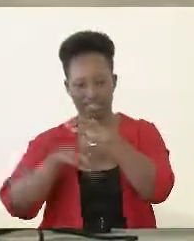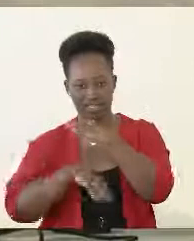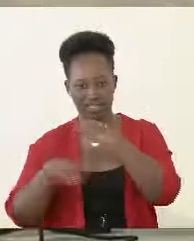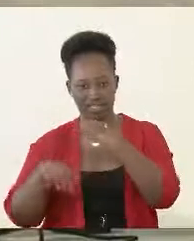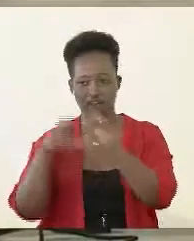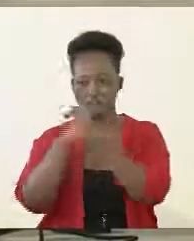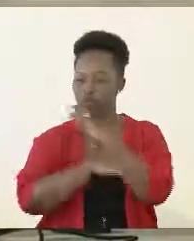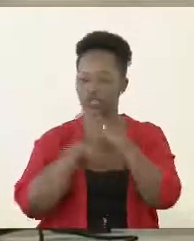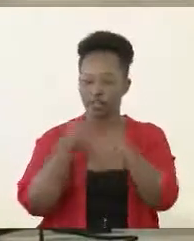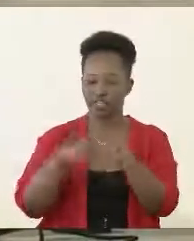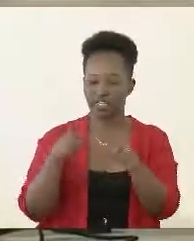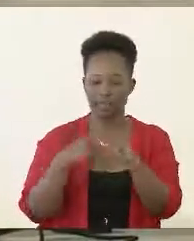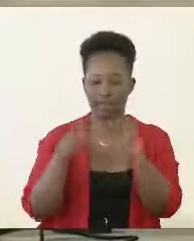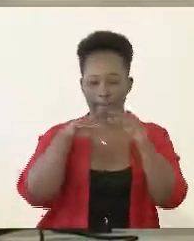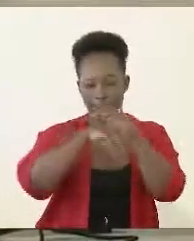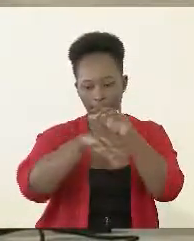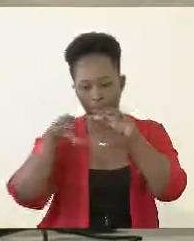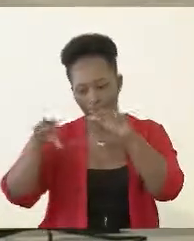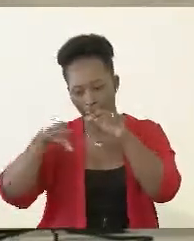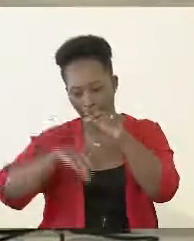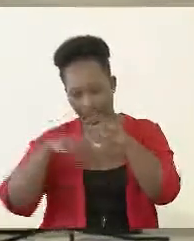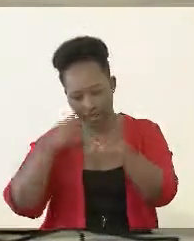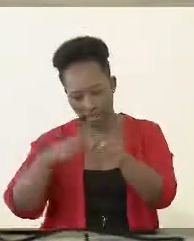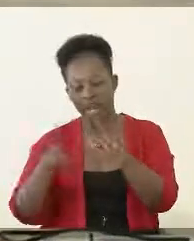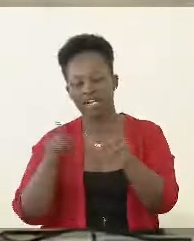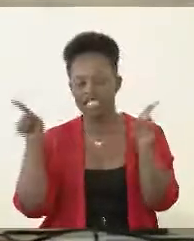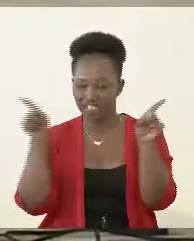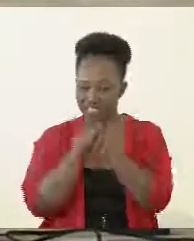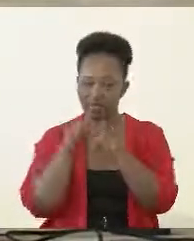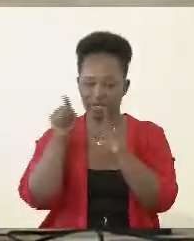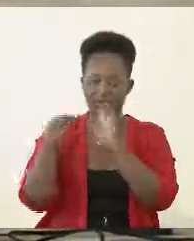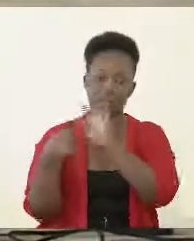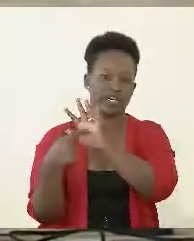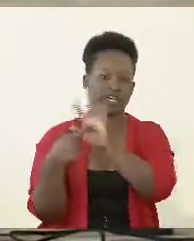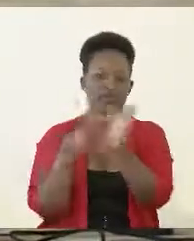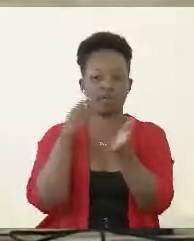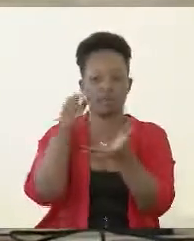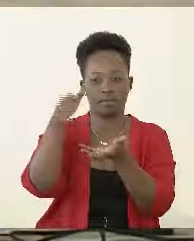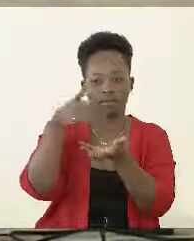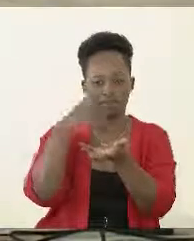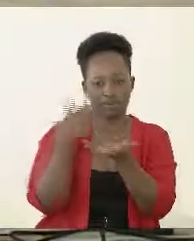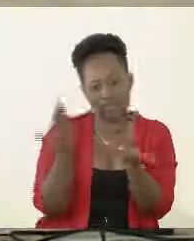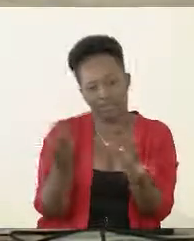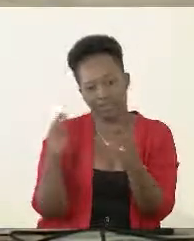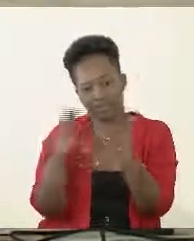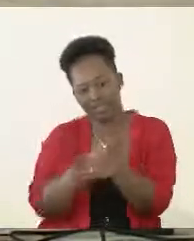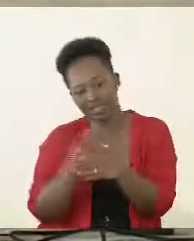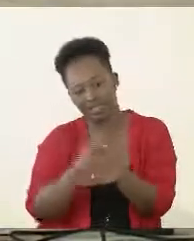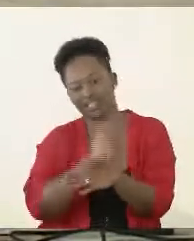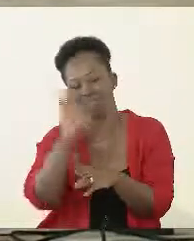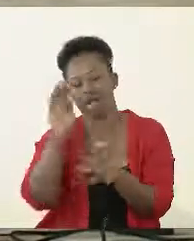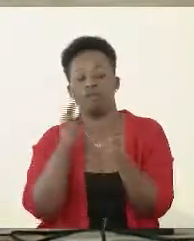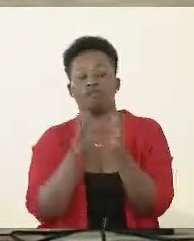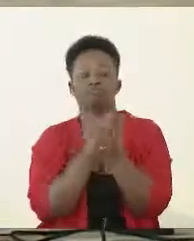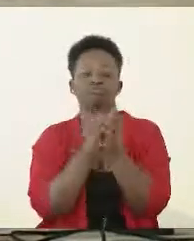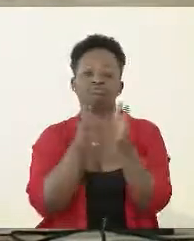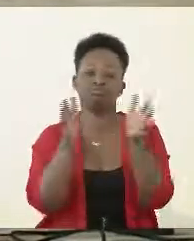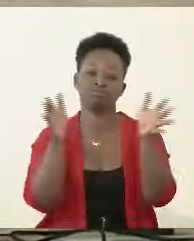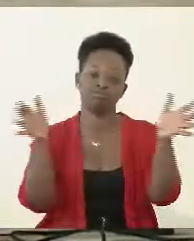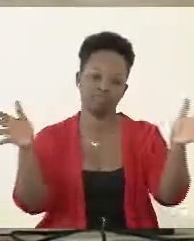of the country, then that is also a very good indicator or sign that your business is expanding, is growing.